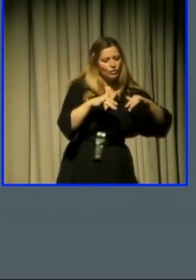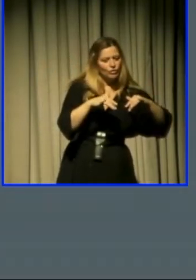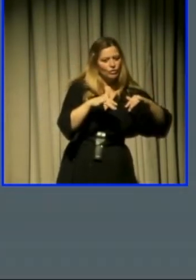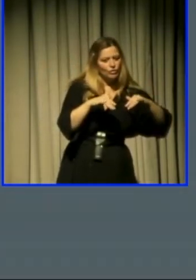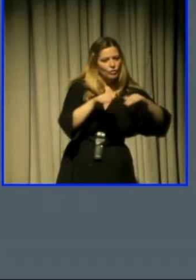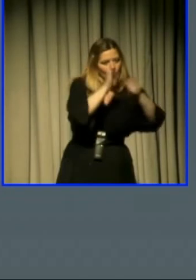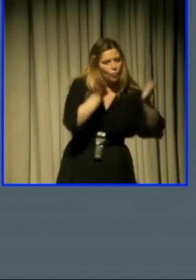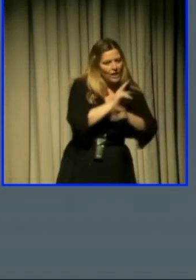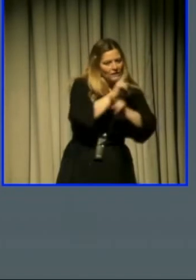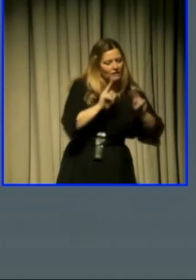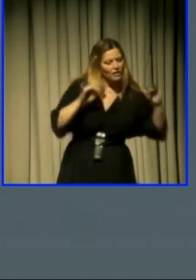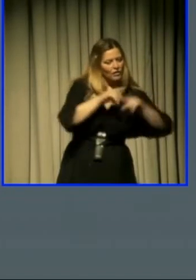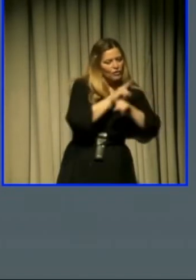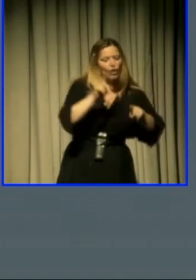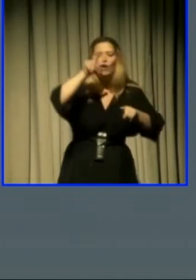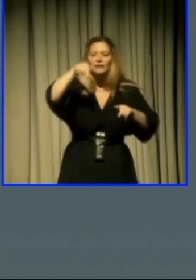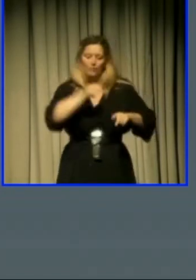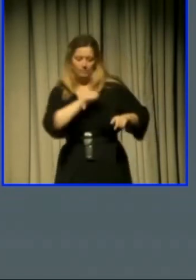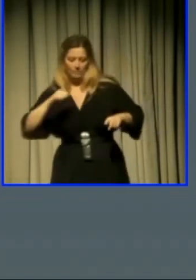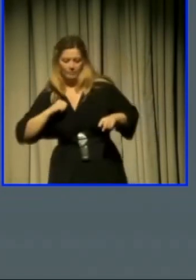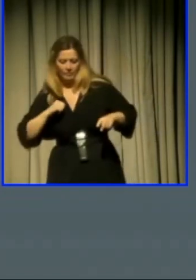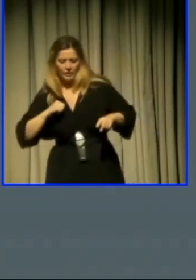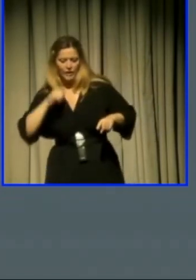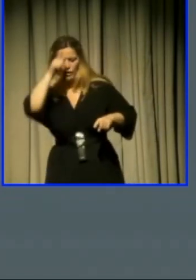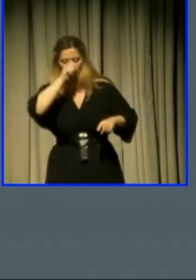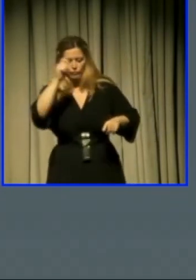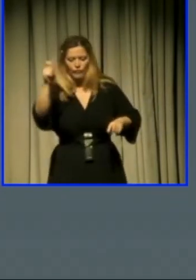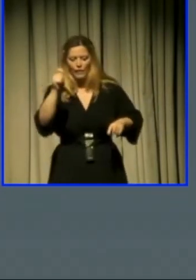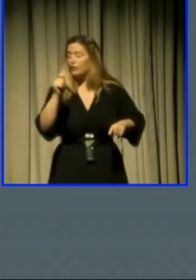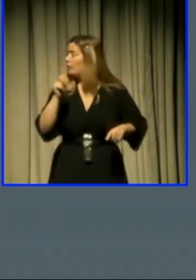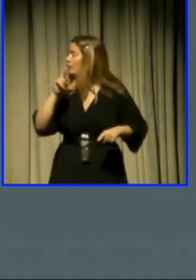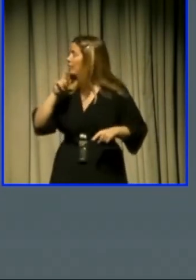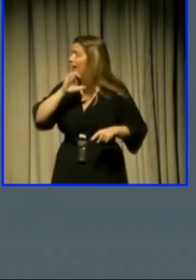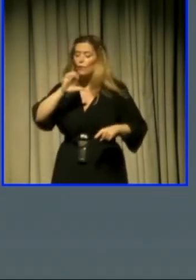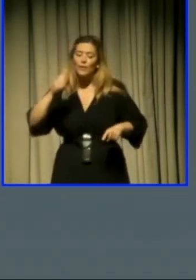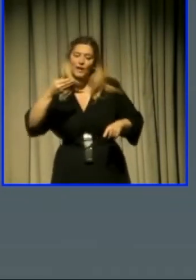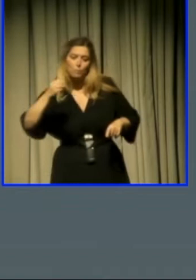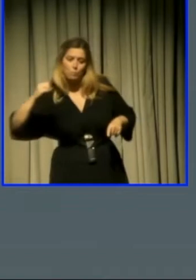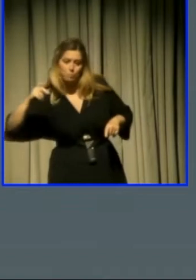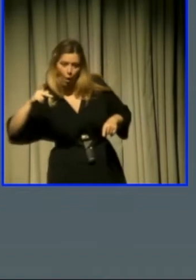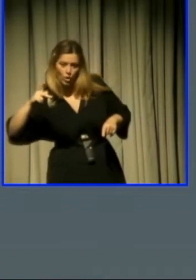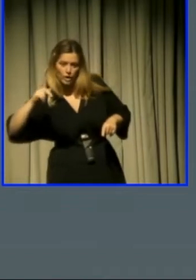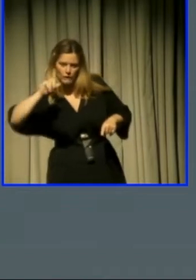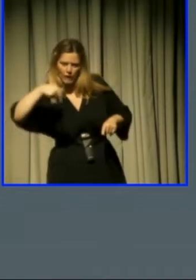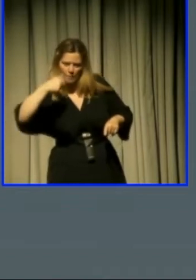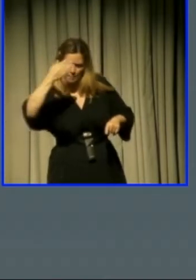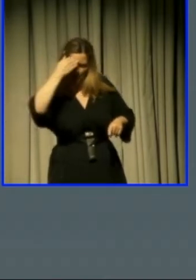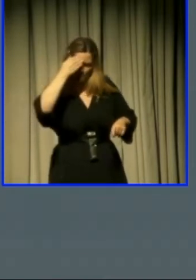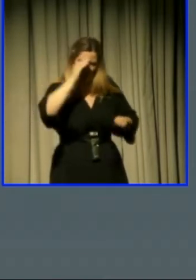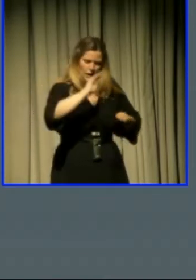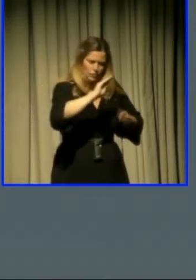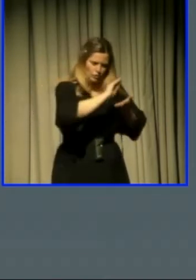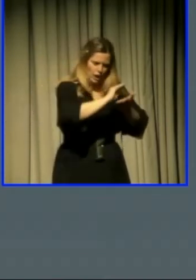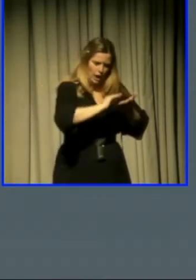founder, Joe Foster, he launched his memoir via virtual meet and greet. And the premise of it is to